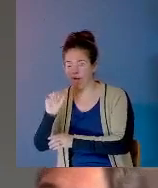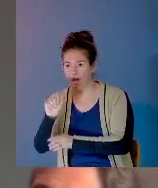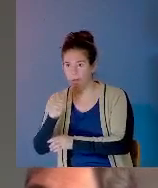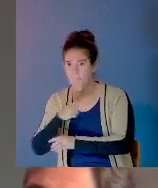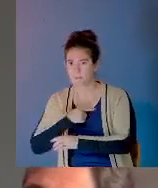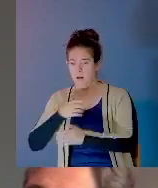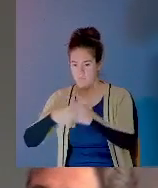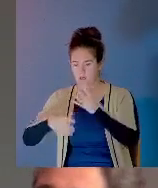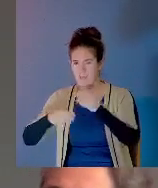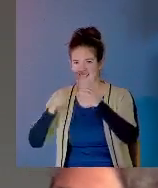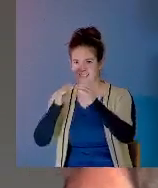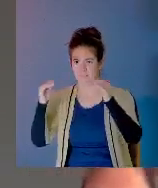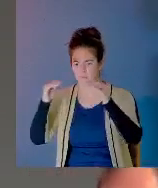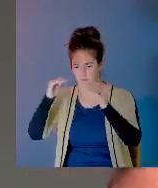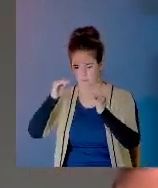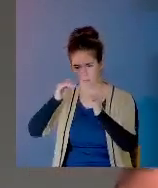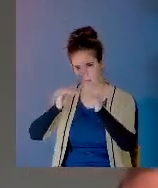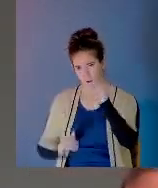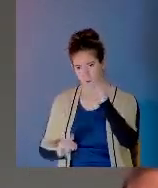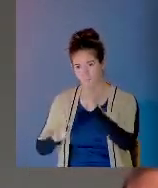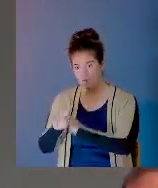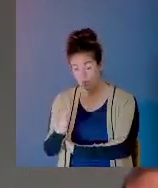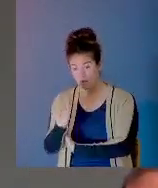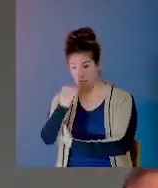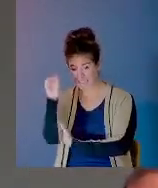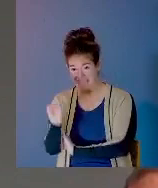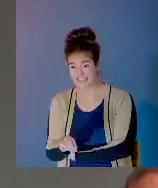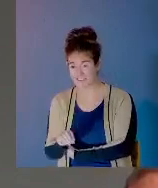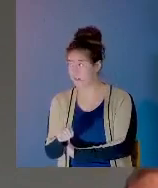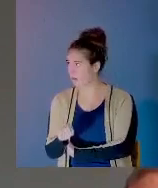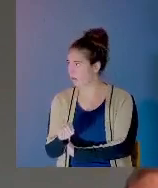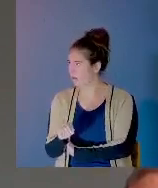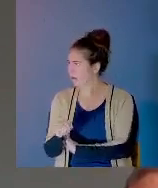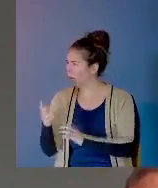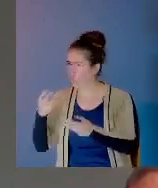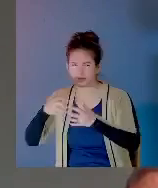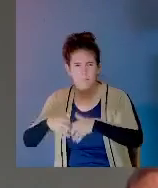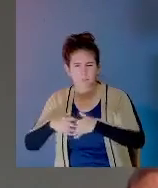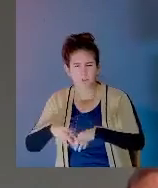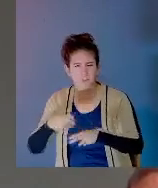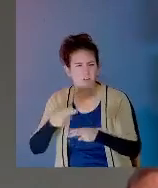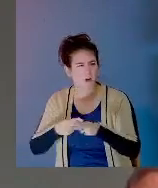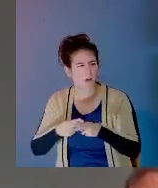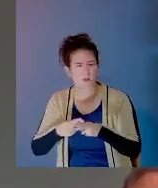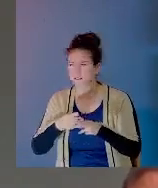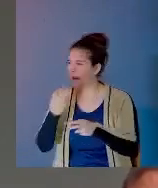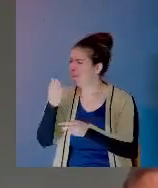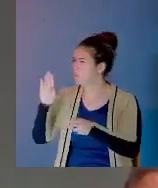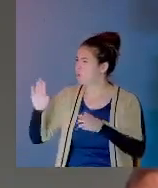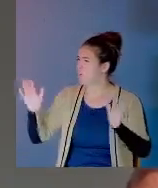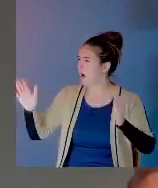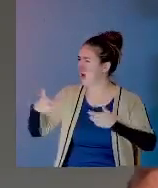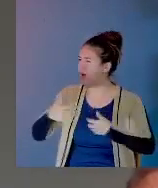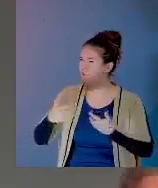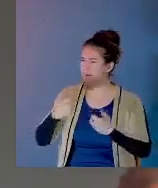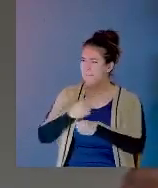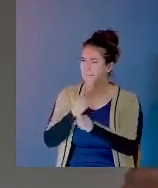40%. And I had to tote this big, what's those machines called, the big blue boxes that produce